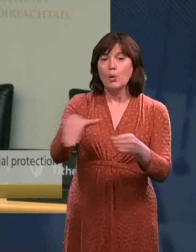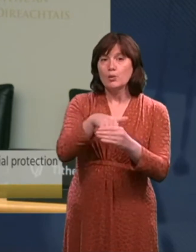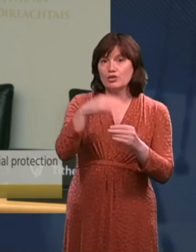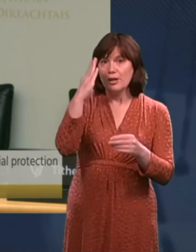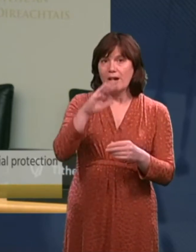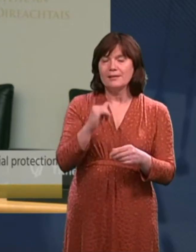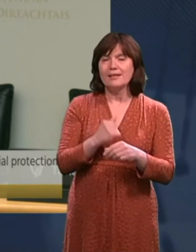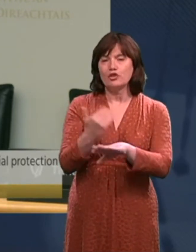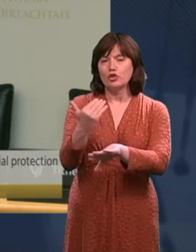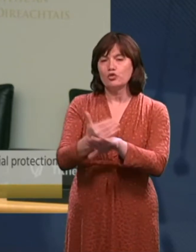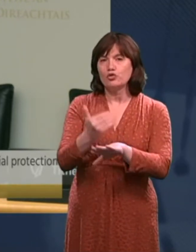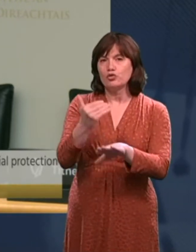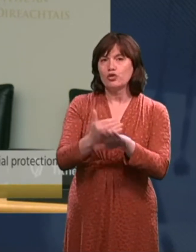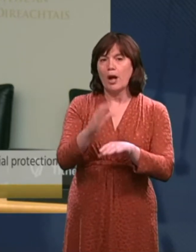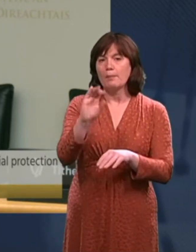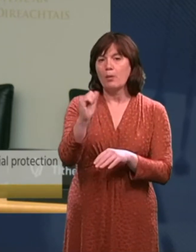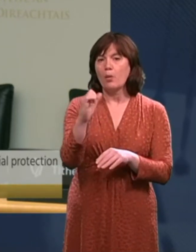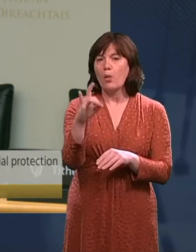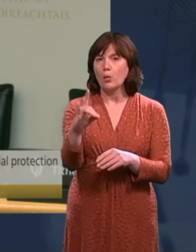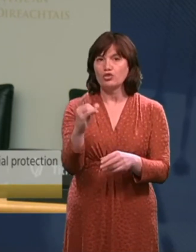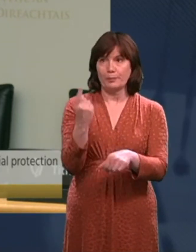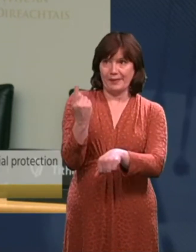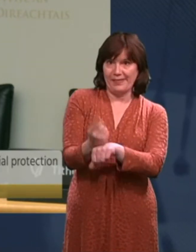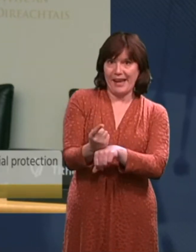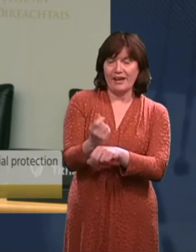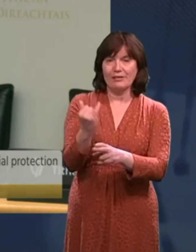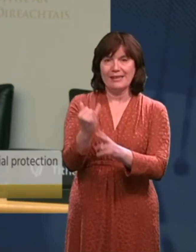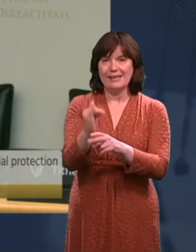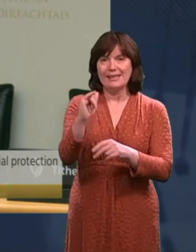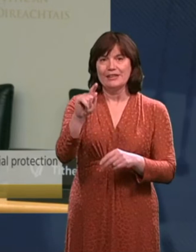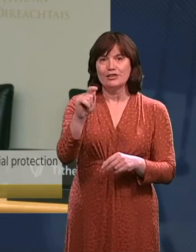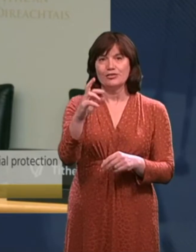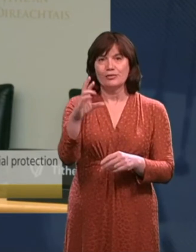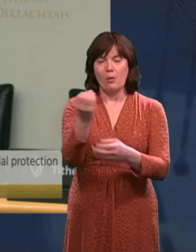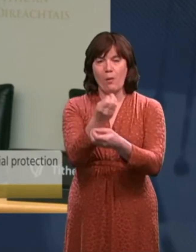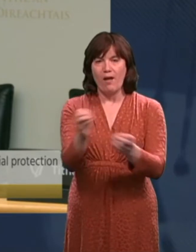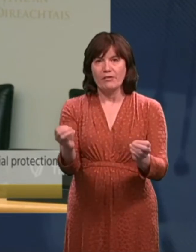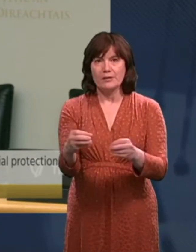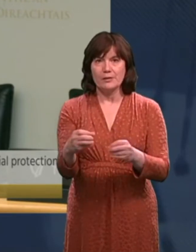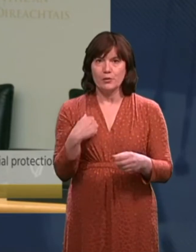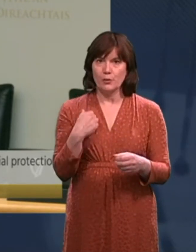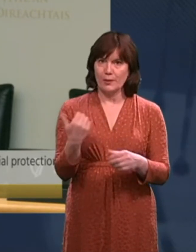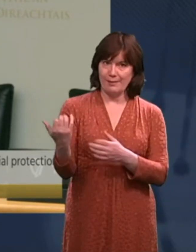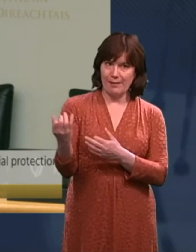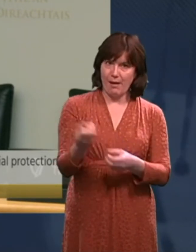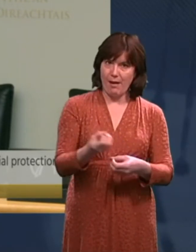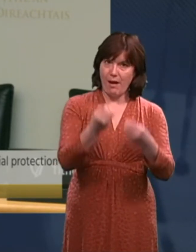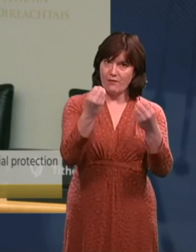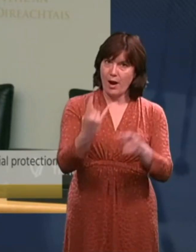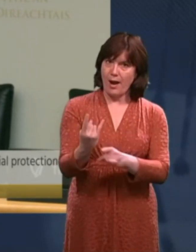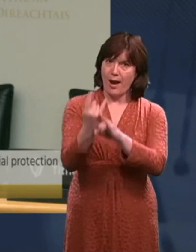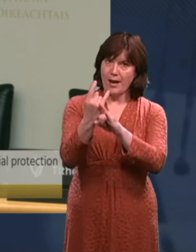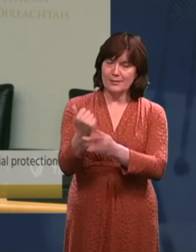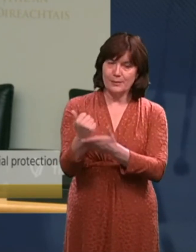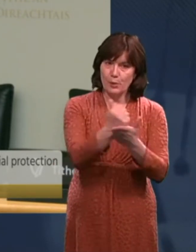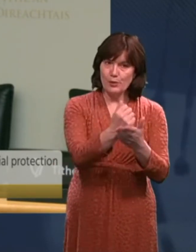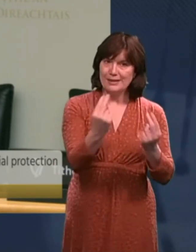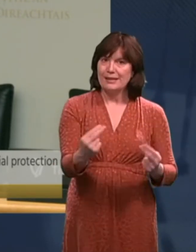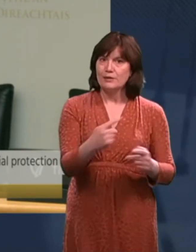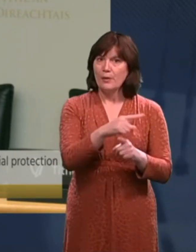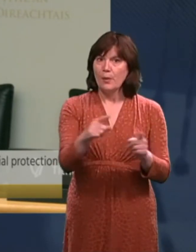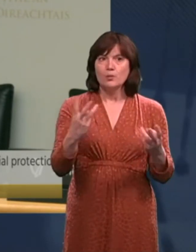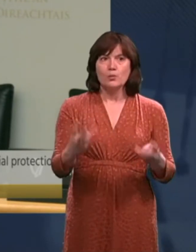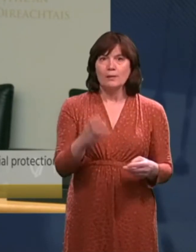job coaches for intro offices to provide on-the-job support to enable those with high support needs to obtain and maintain employment.